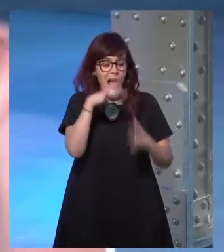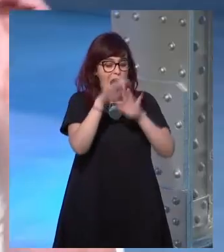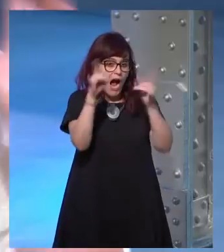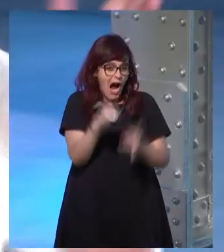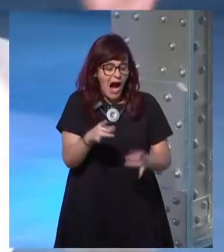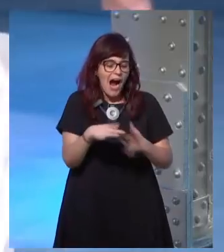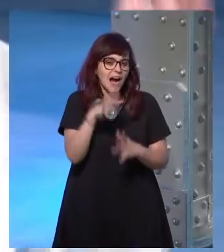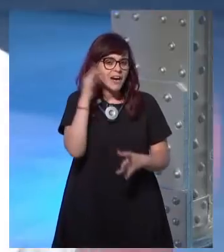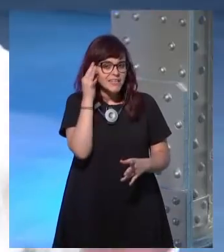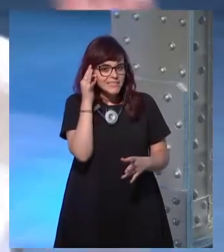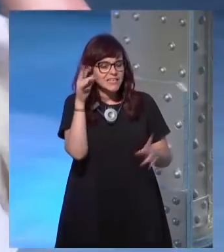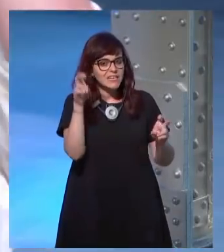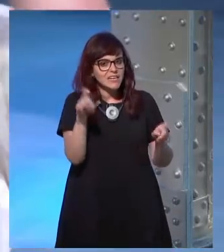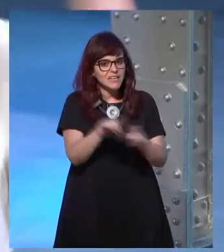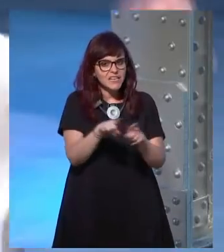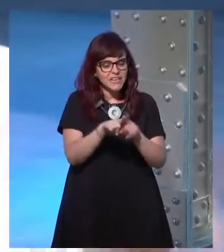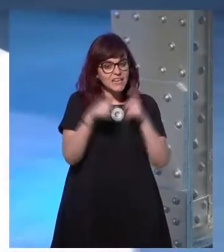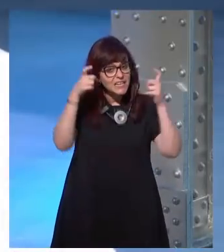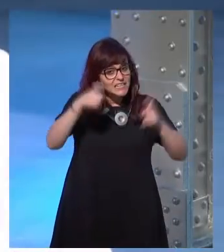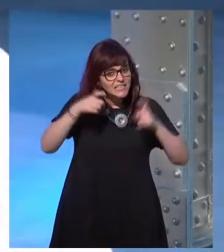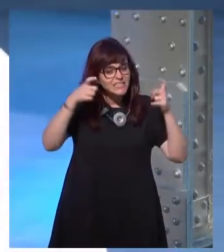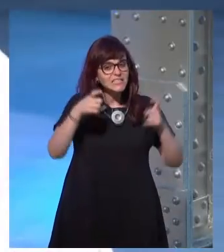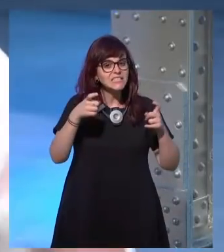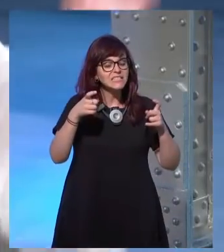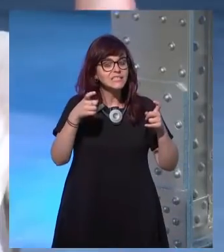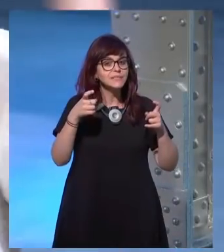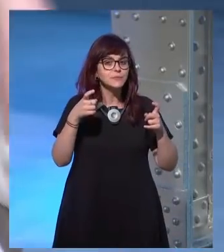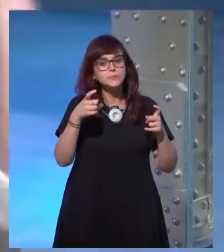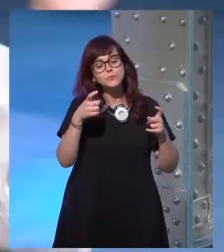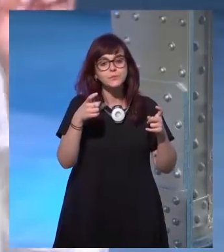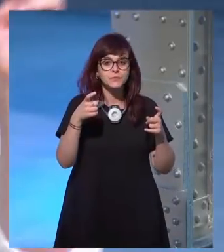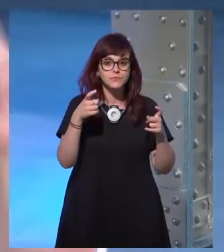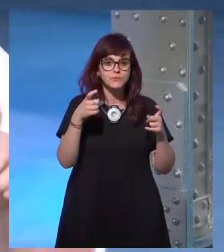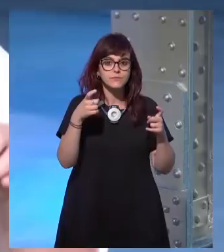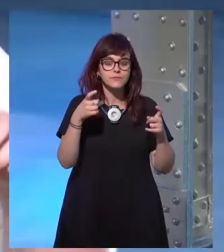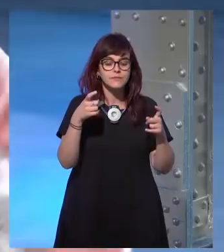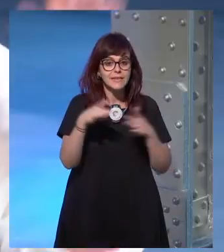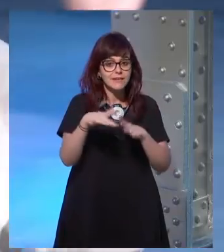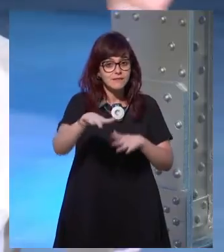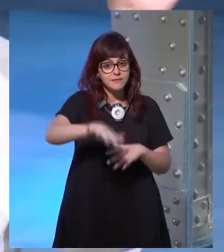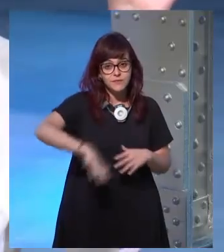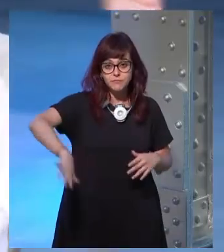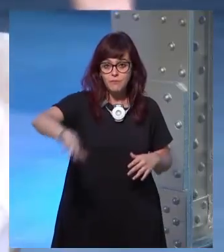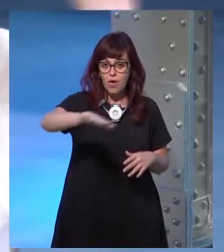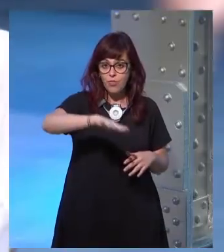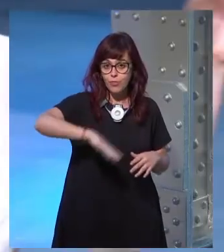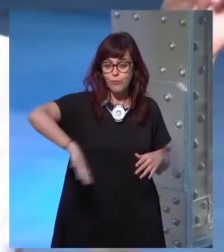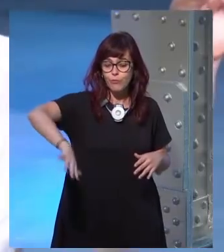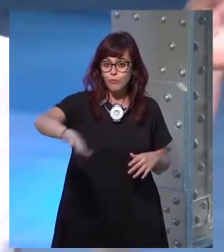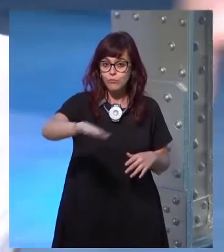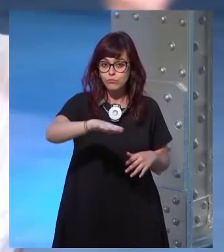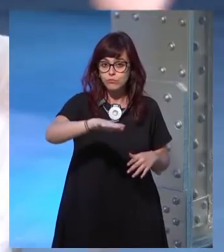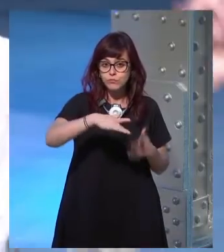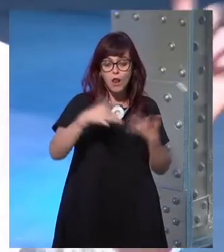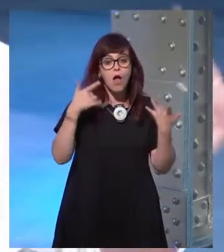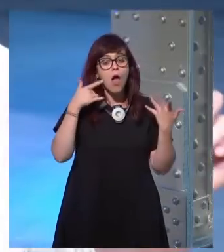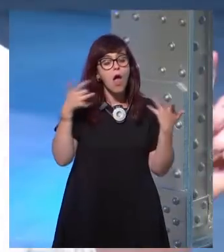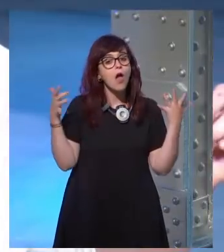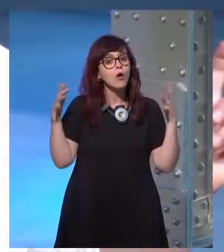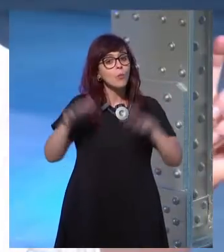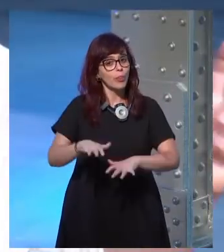there. And what you see, they have these huge posters up that say cosplay is not consent. And they talk about rules for this is